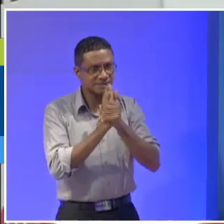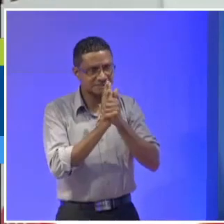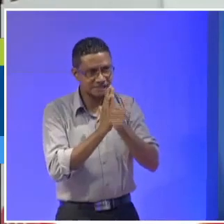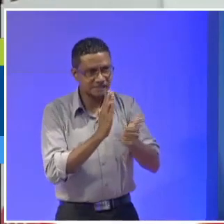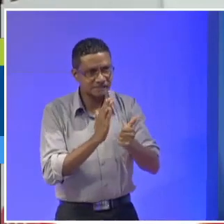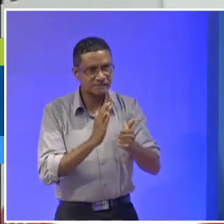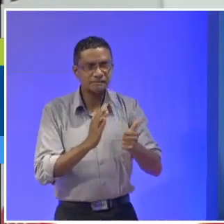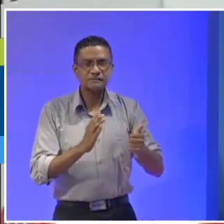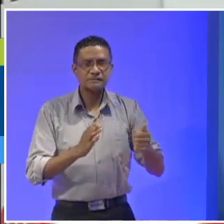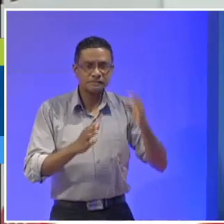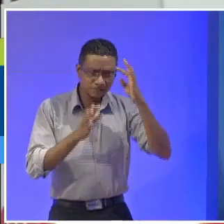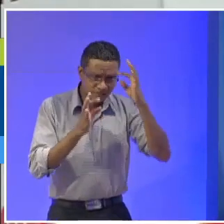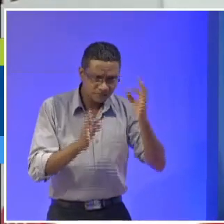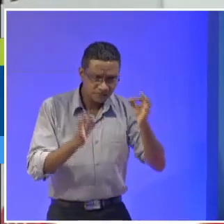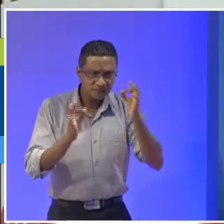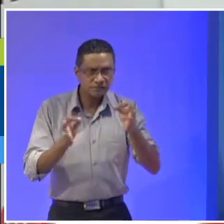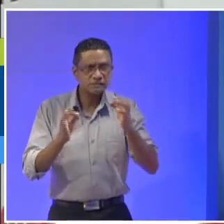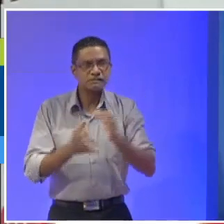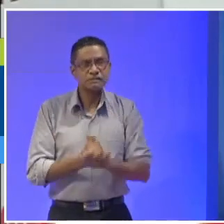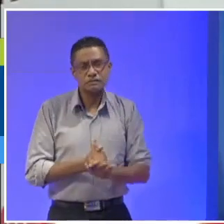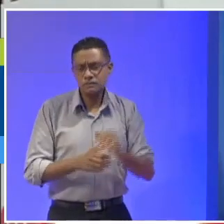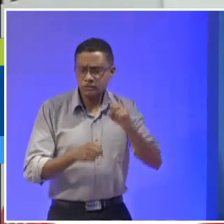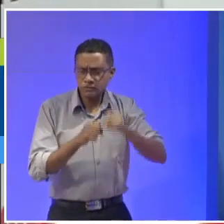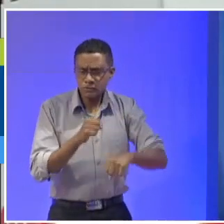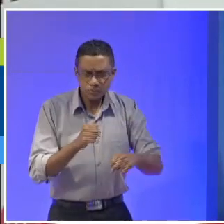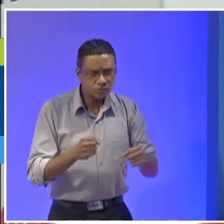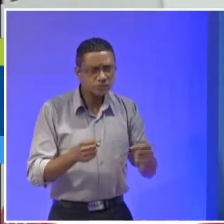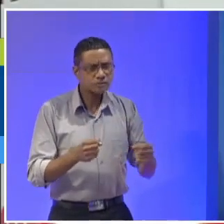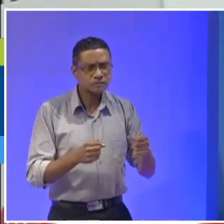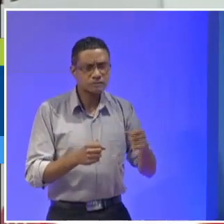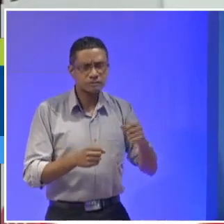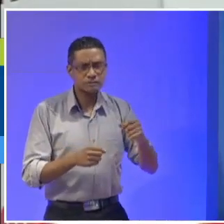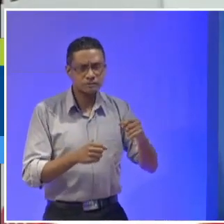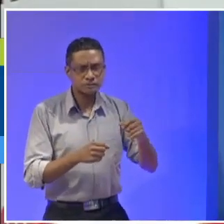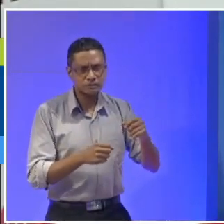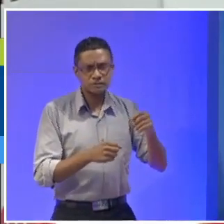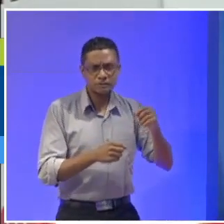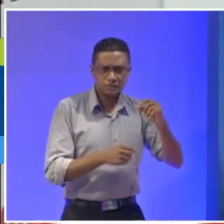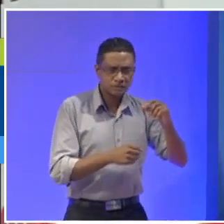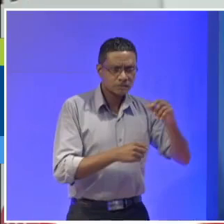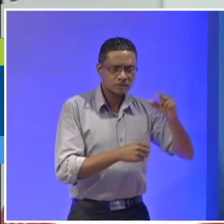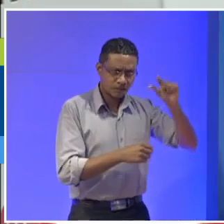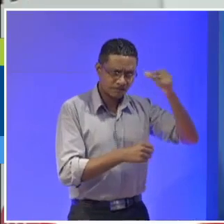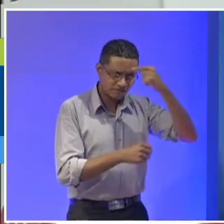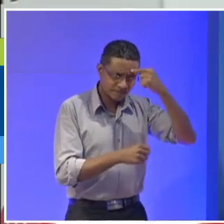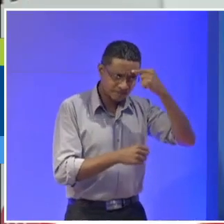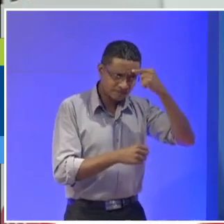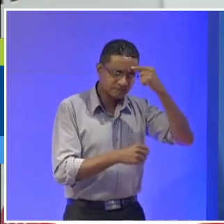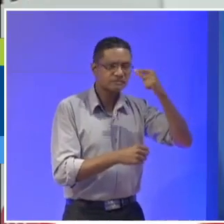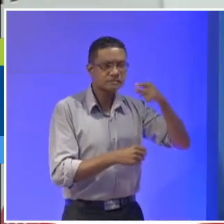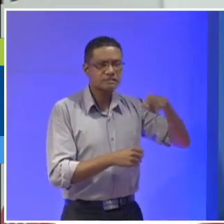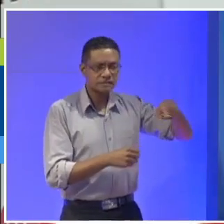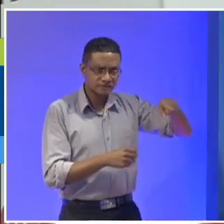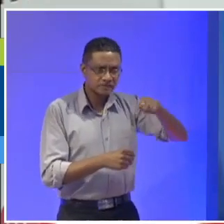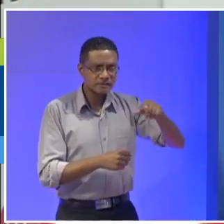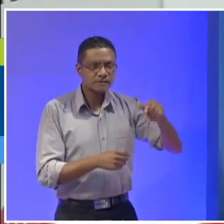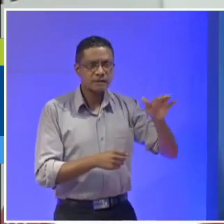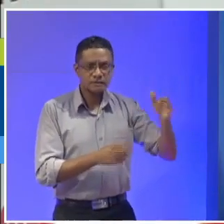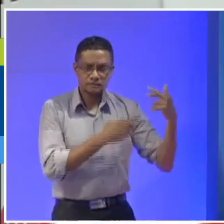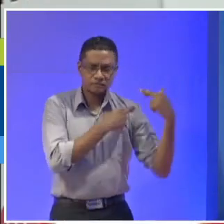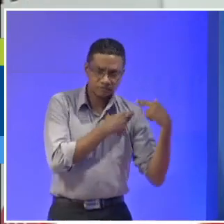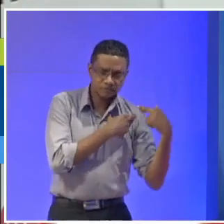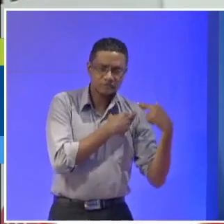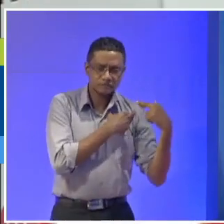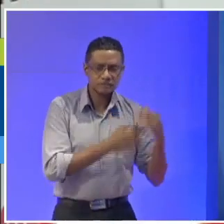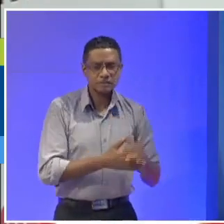determination. So that generally falls within the local government sector, and they have been advised of that. Again, Ministry of Health